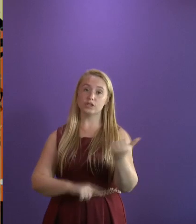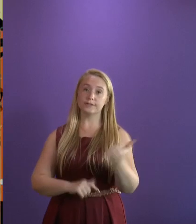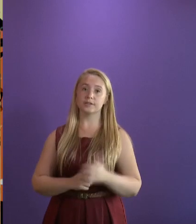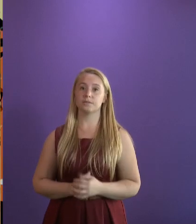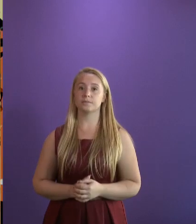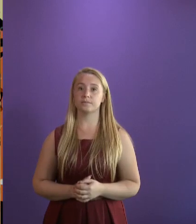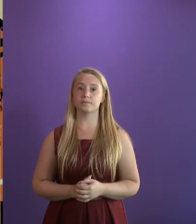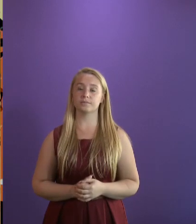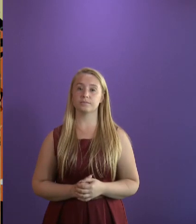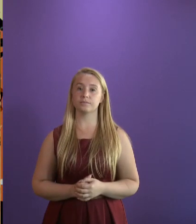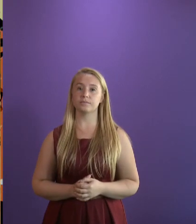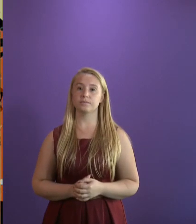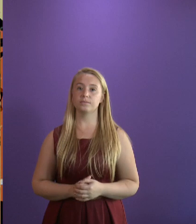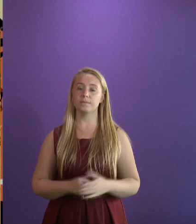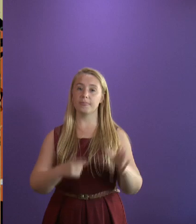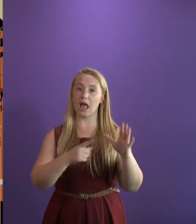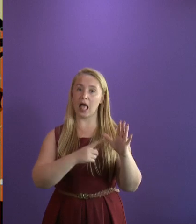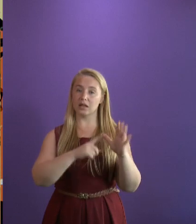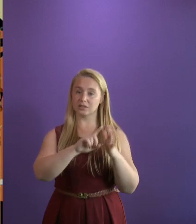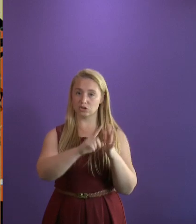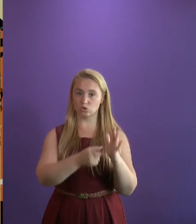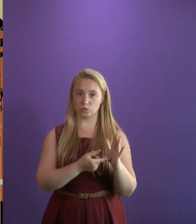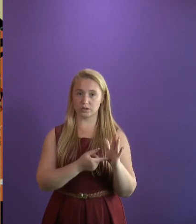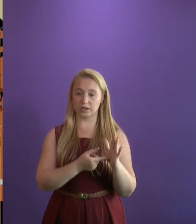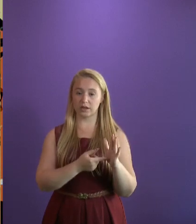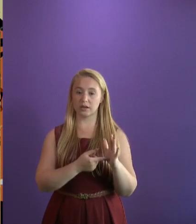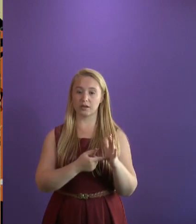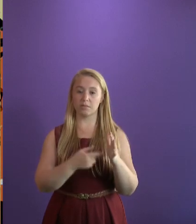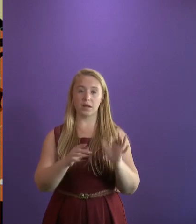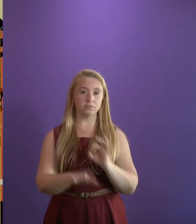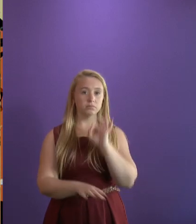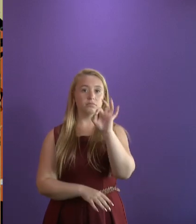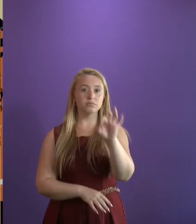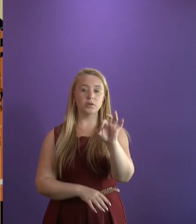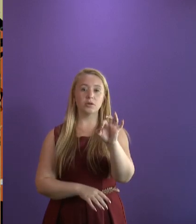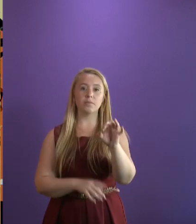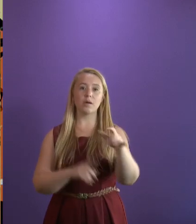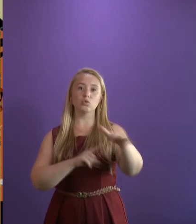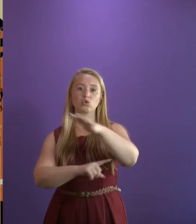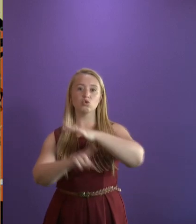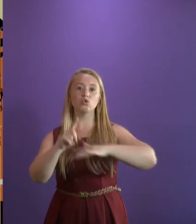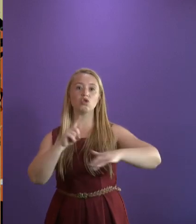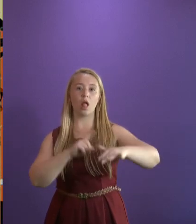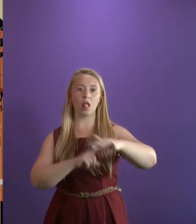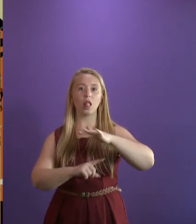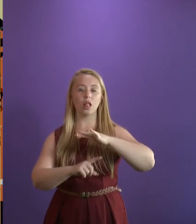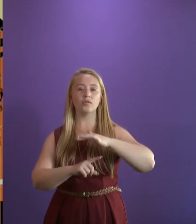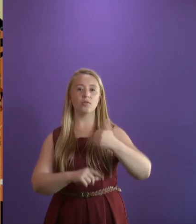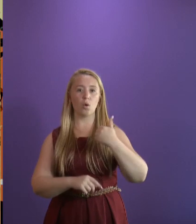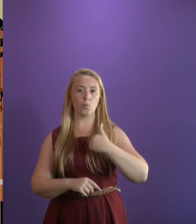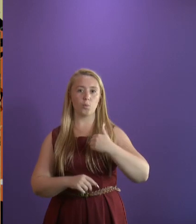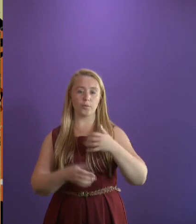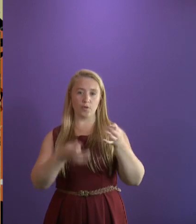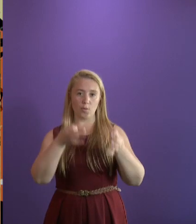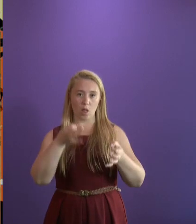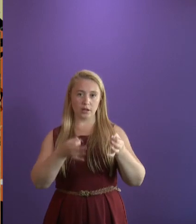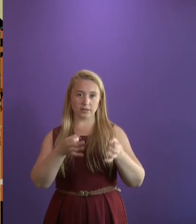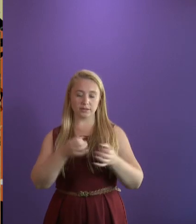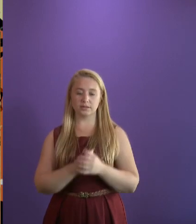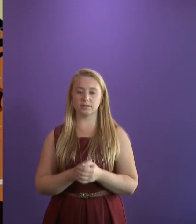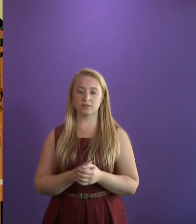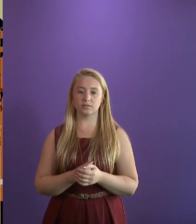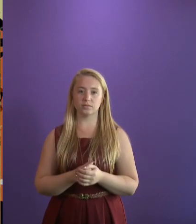that. Now, Alison Johnson raised the question about the social aspects that come into politics so much at party